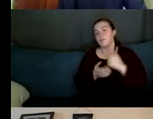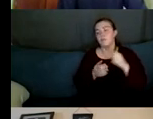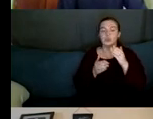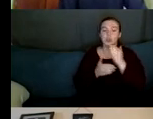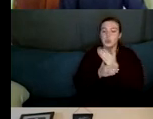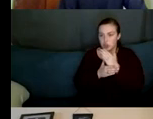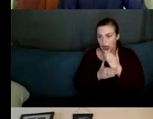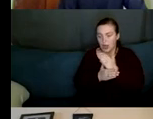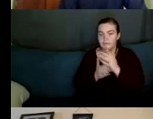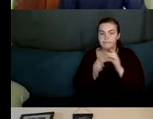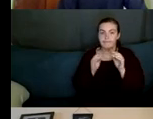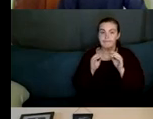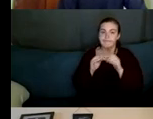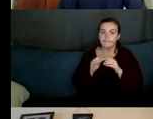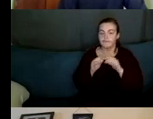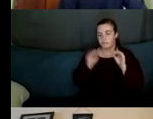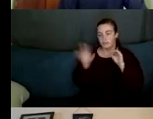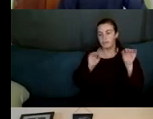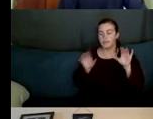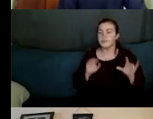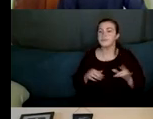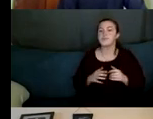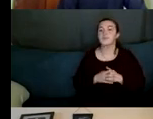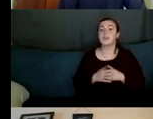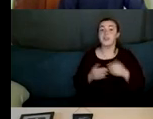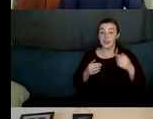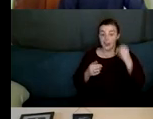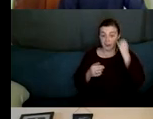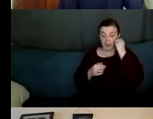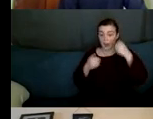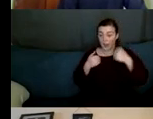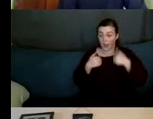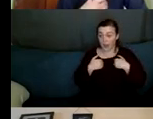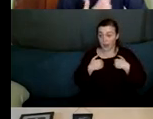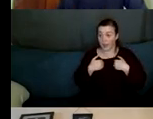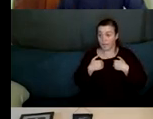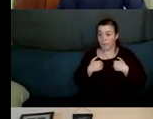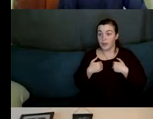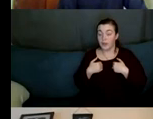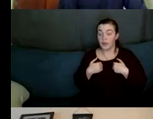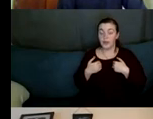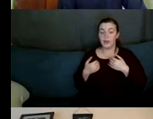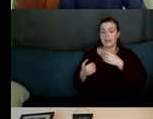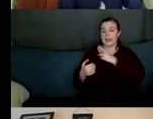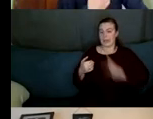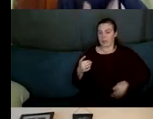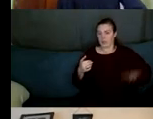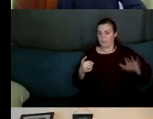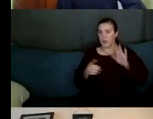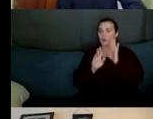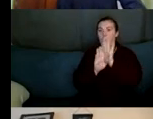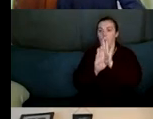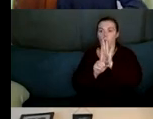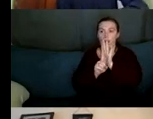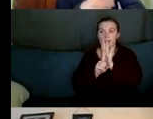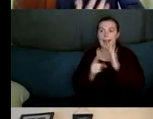If you are in a kingdom that has a Google Suite, or you can get on Elsie's good side, you can also get additional